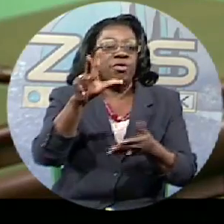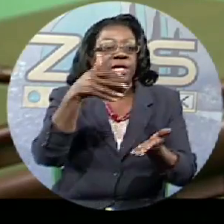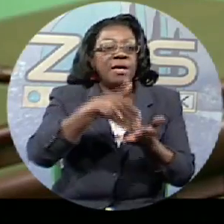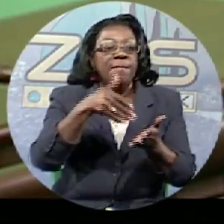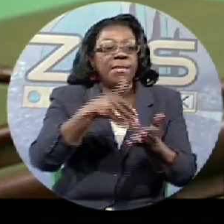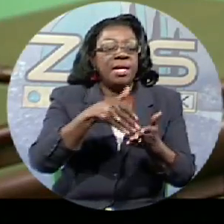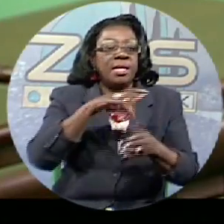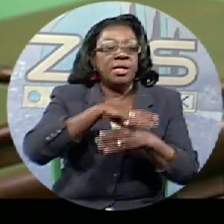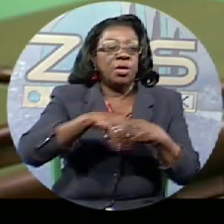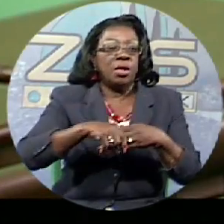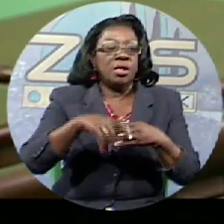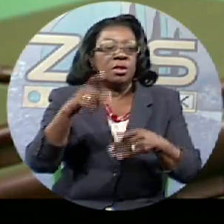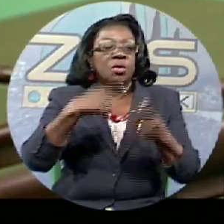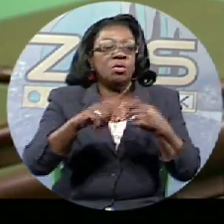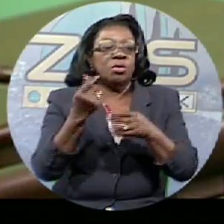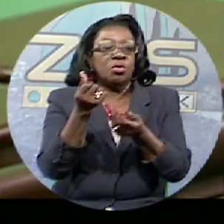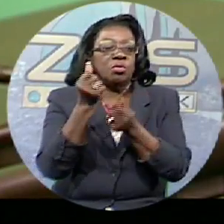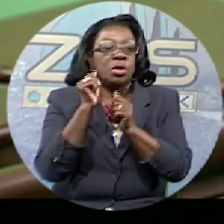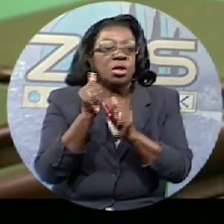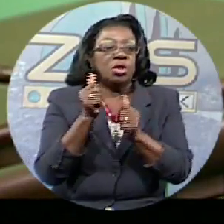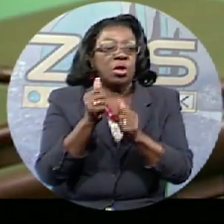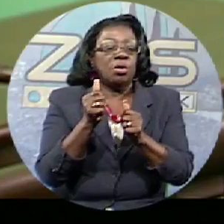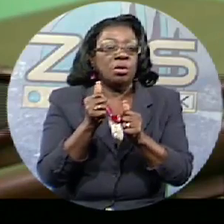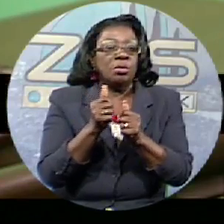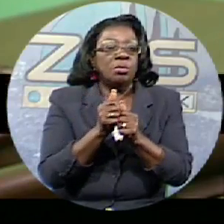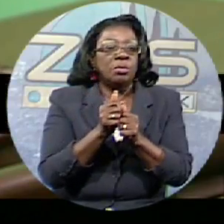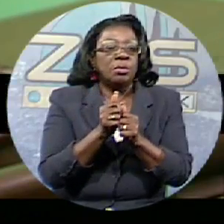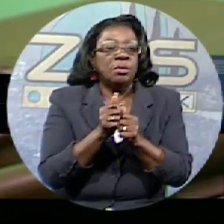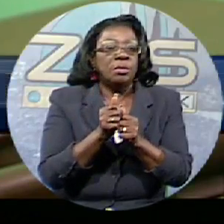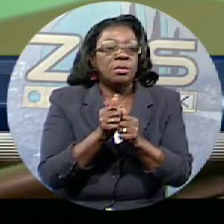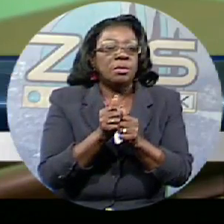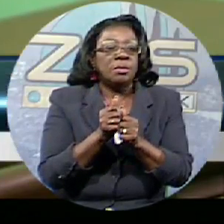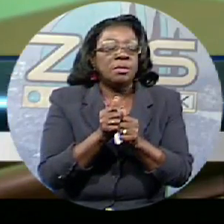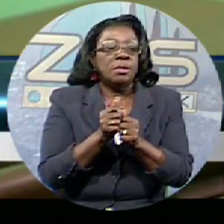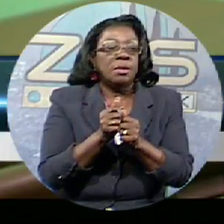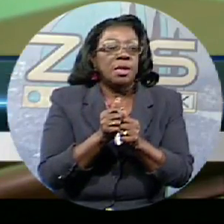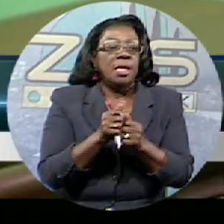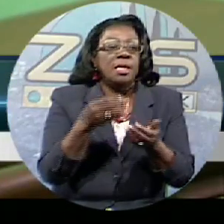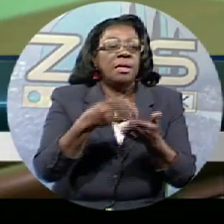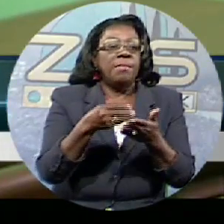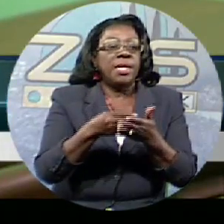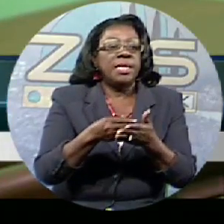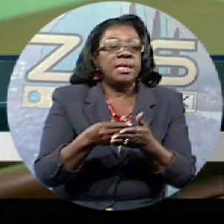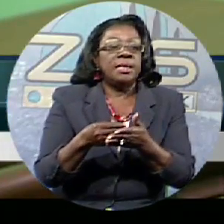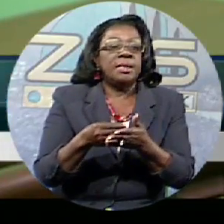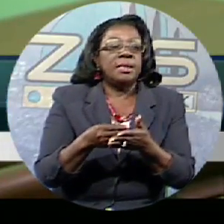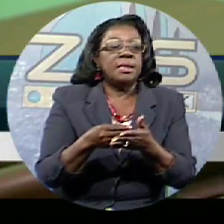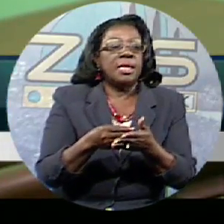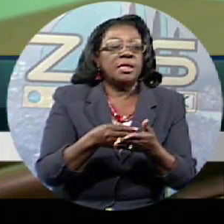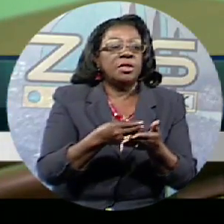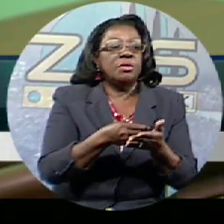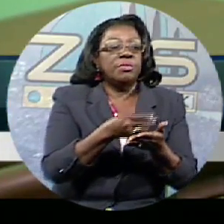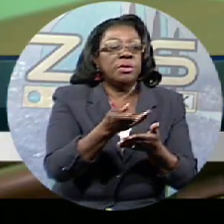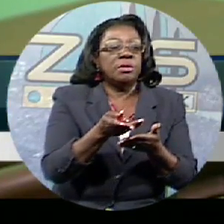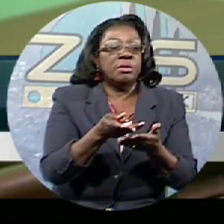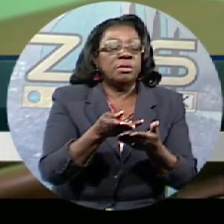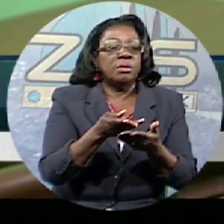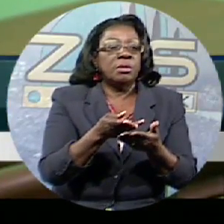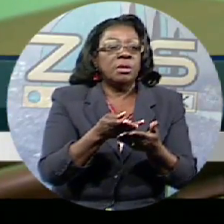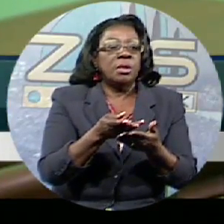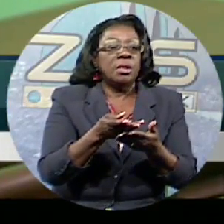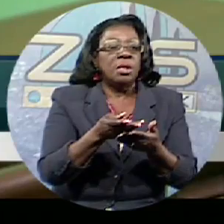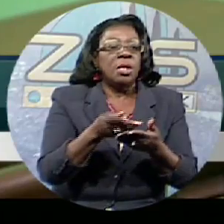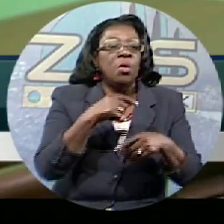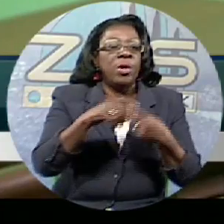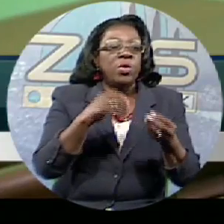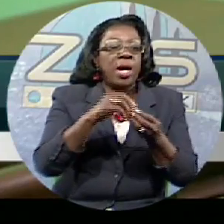The bleachers alone cost just under $500,000. The money that you put to seed groups around the country. So ultimately,